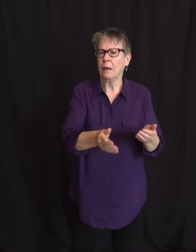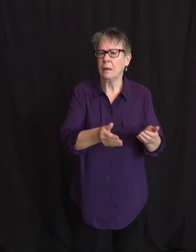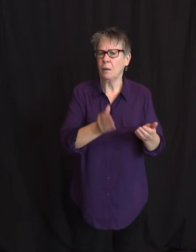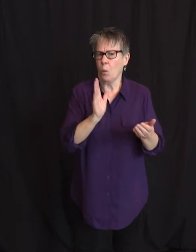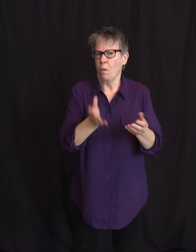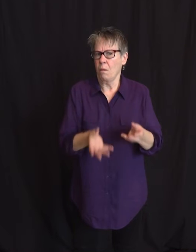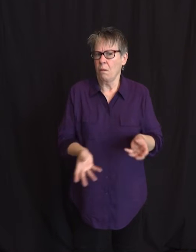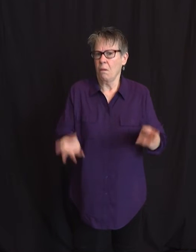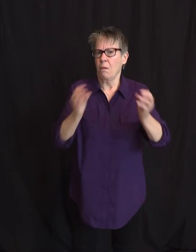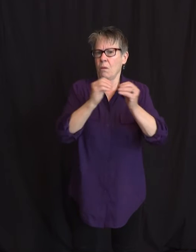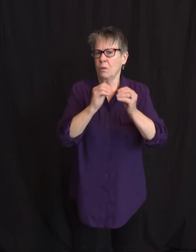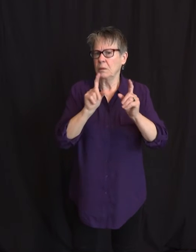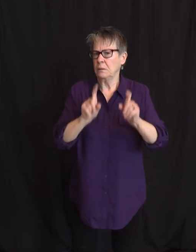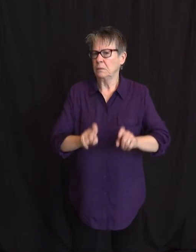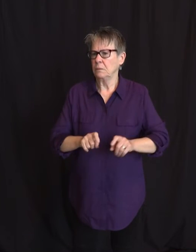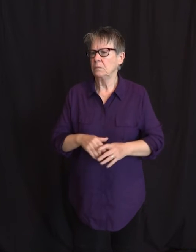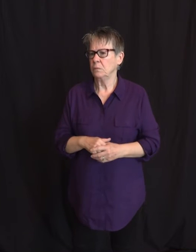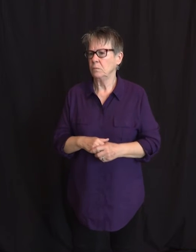about 10%.